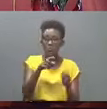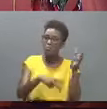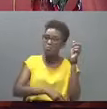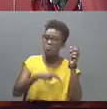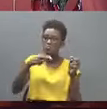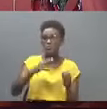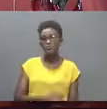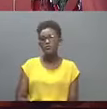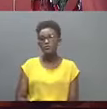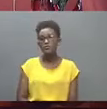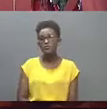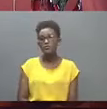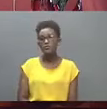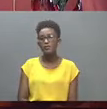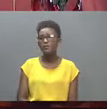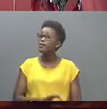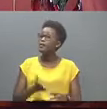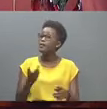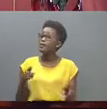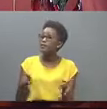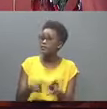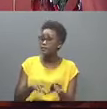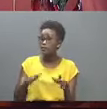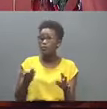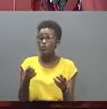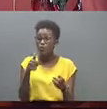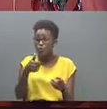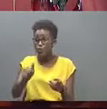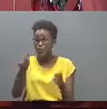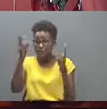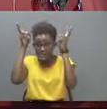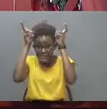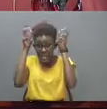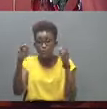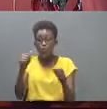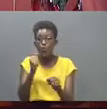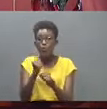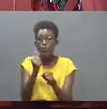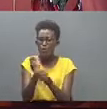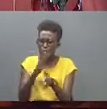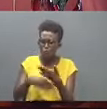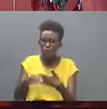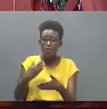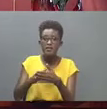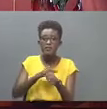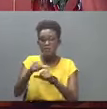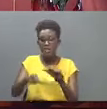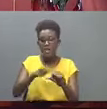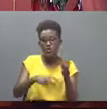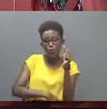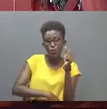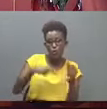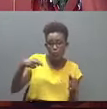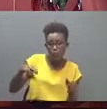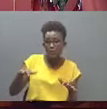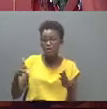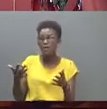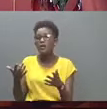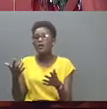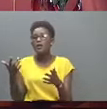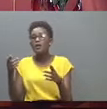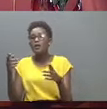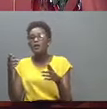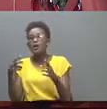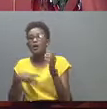umujura. And he's responsible of all the stealing through his agents or